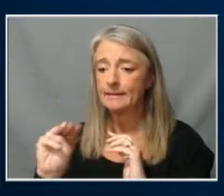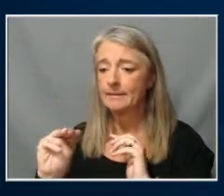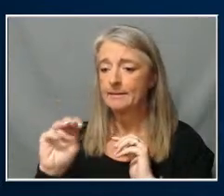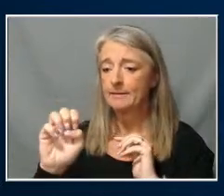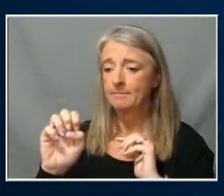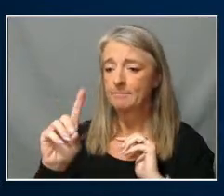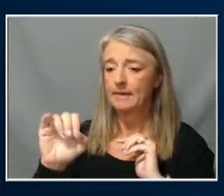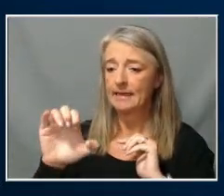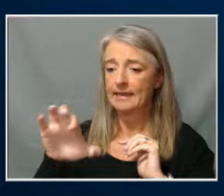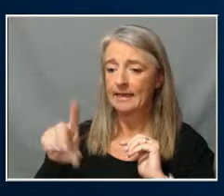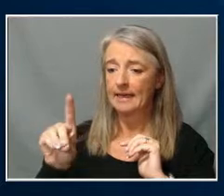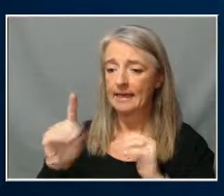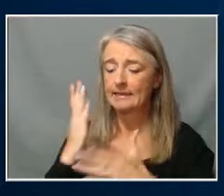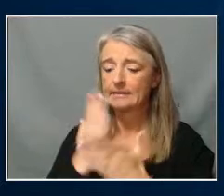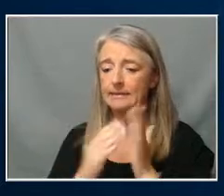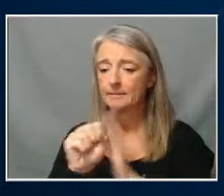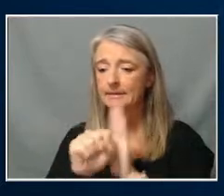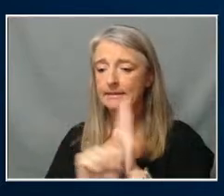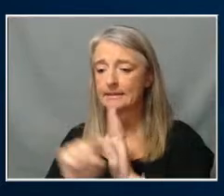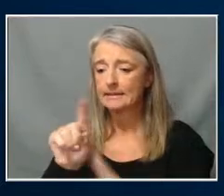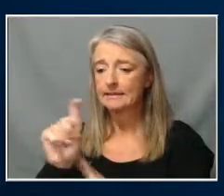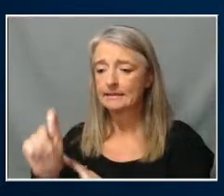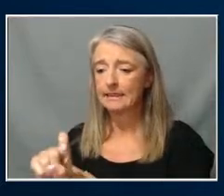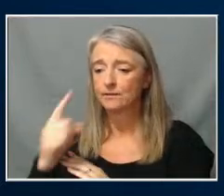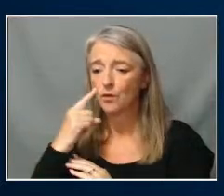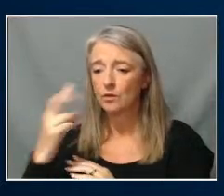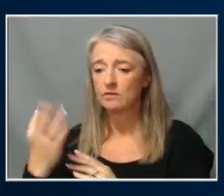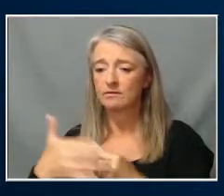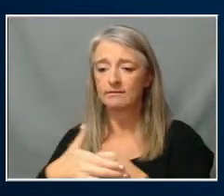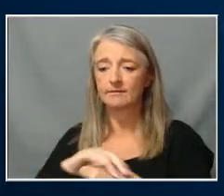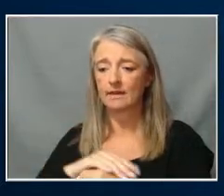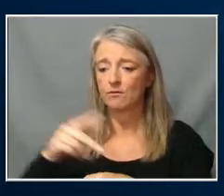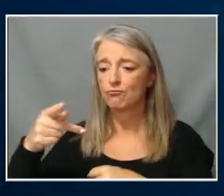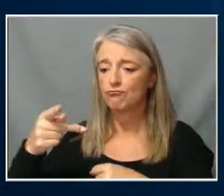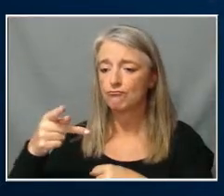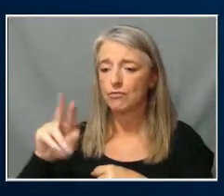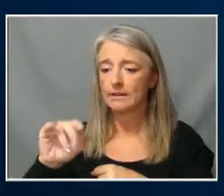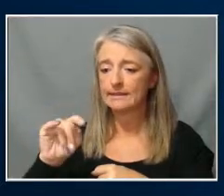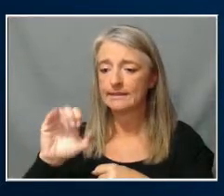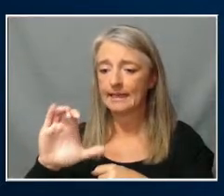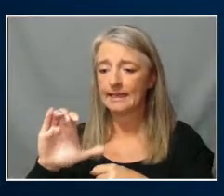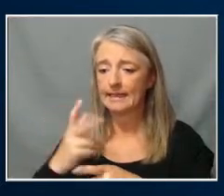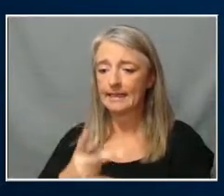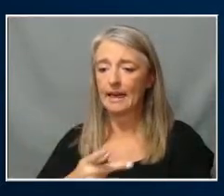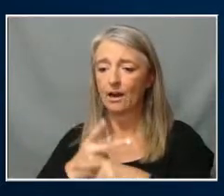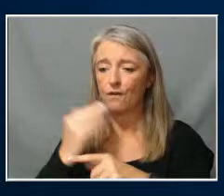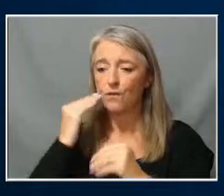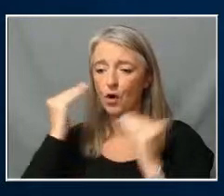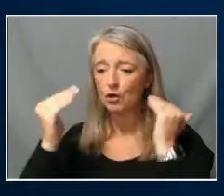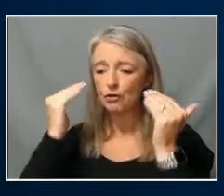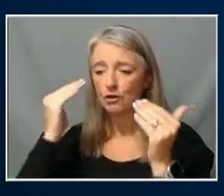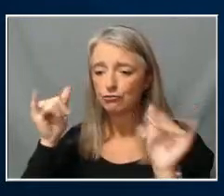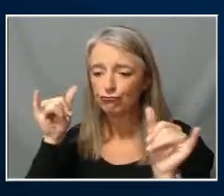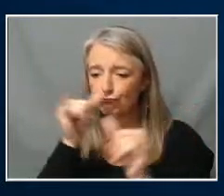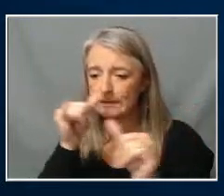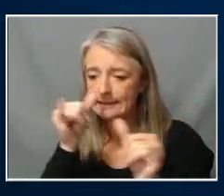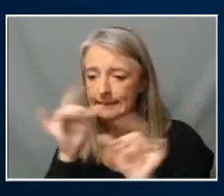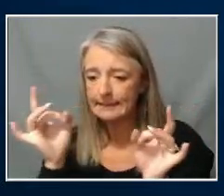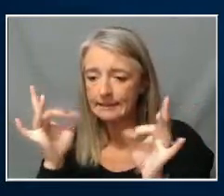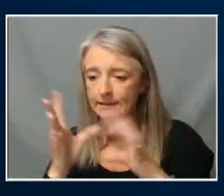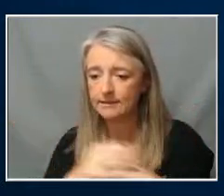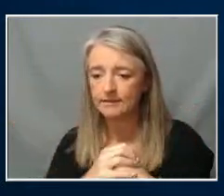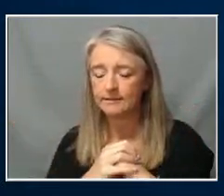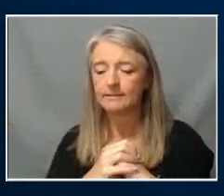a handful of states, Texas being one of them, for instance, does not cover prosthetic care for adults, which is ridiculous. So that's what And Steps of these Faith are does.